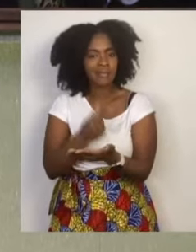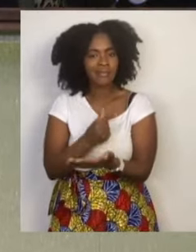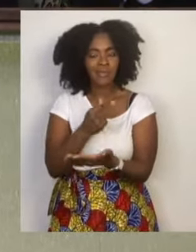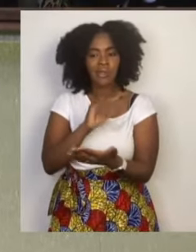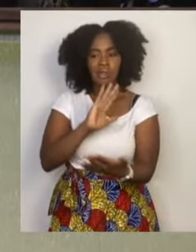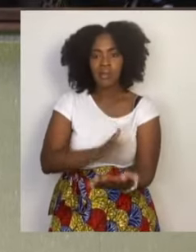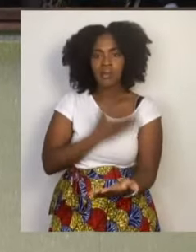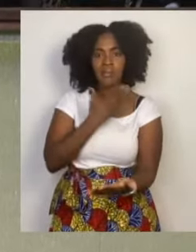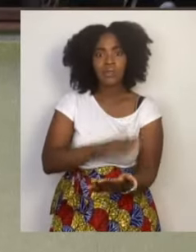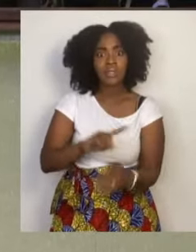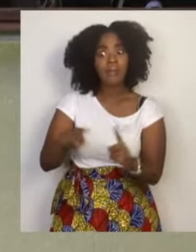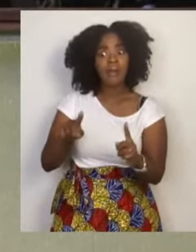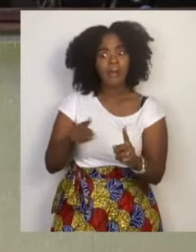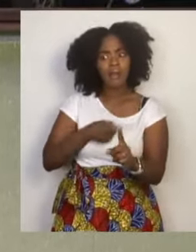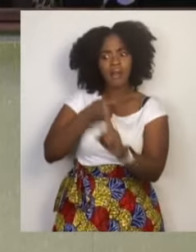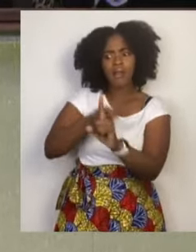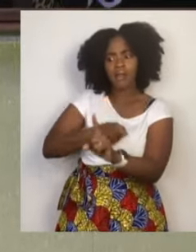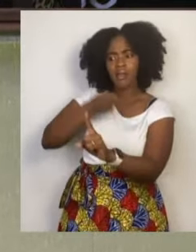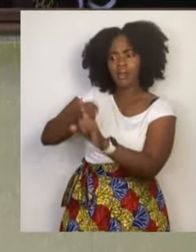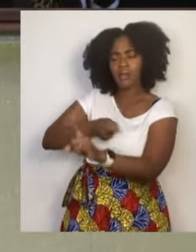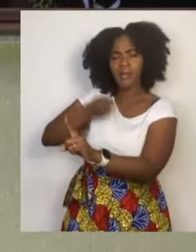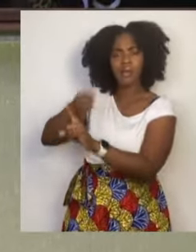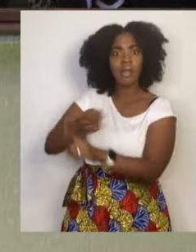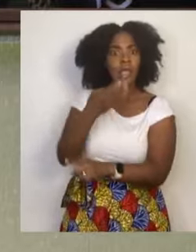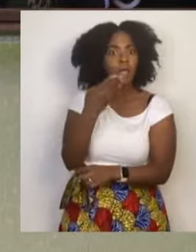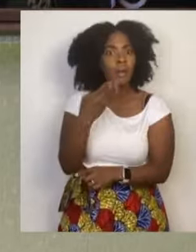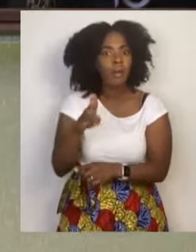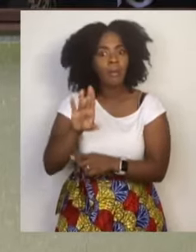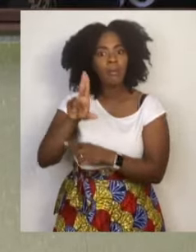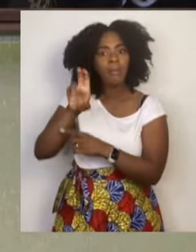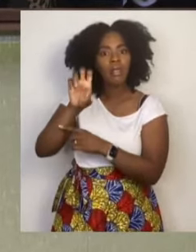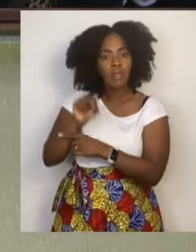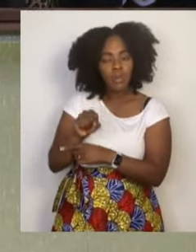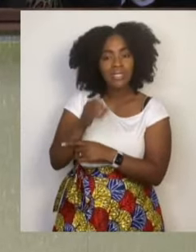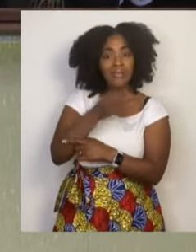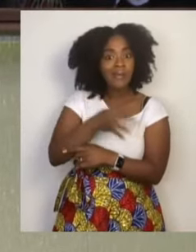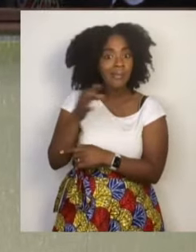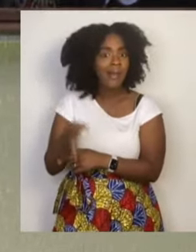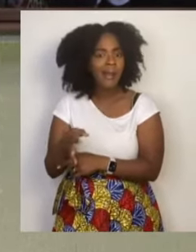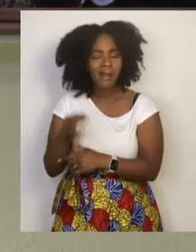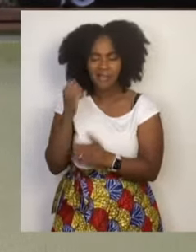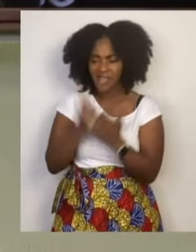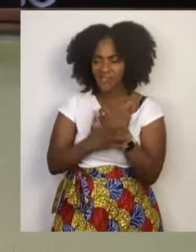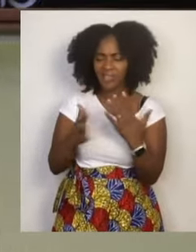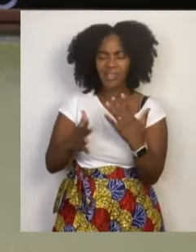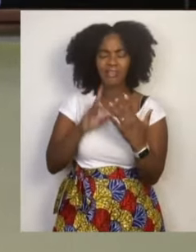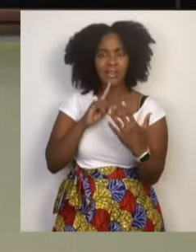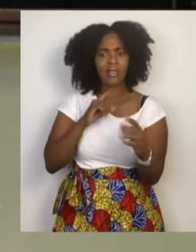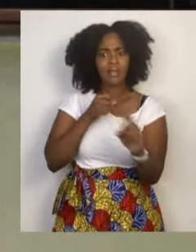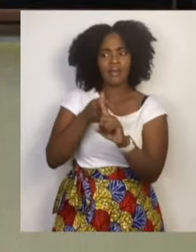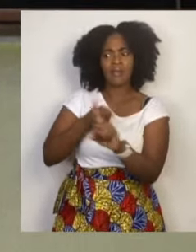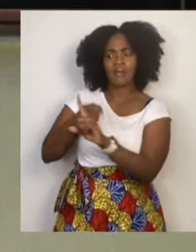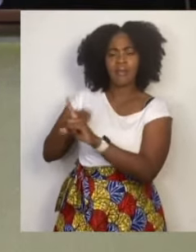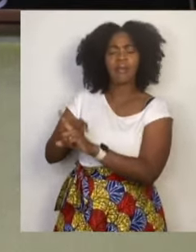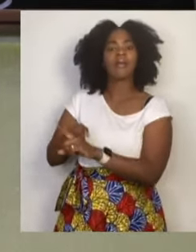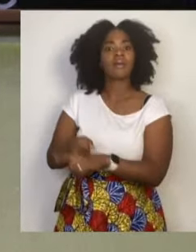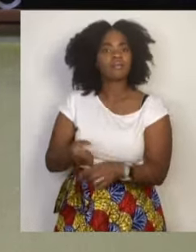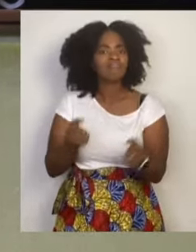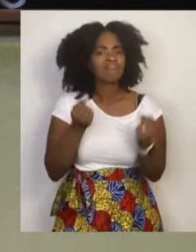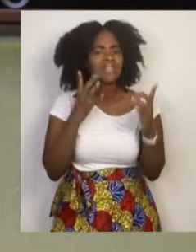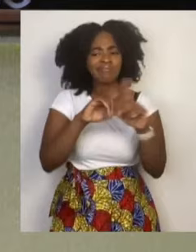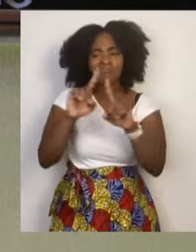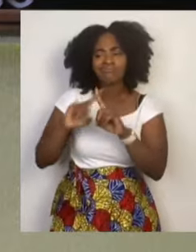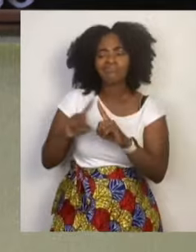and to hip hop and things of that nature. There have been so many African Americans who have made contributions to these